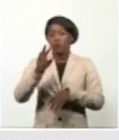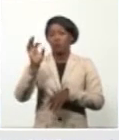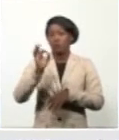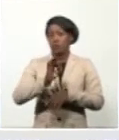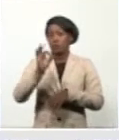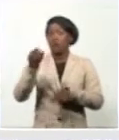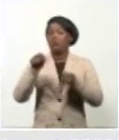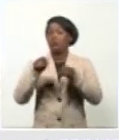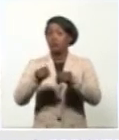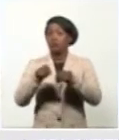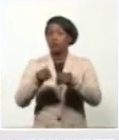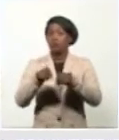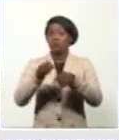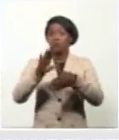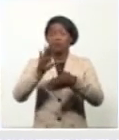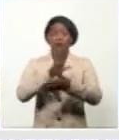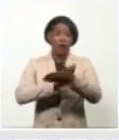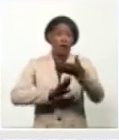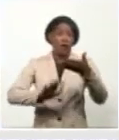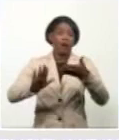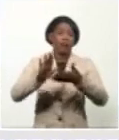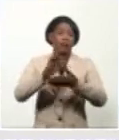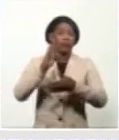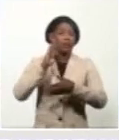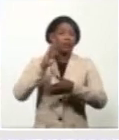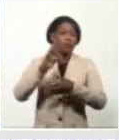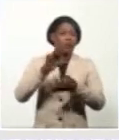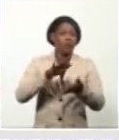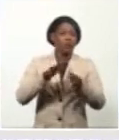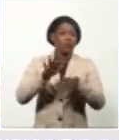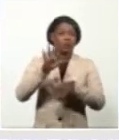This gives the world a lethality of